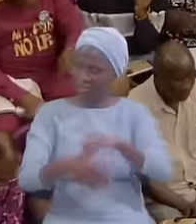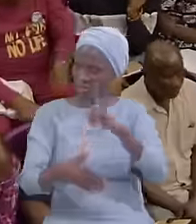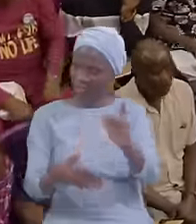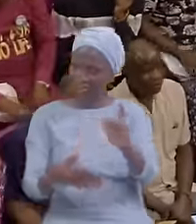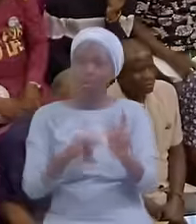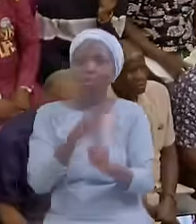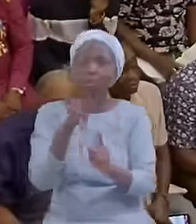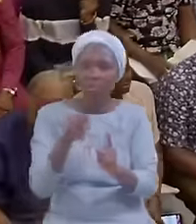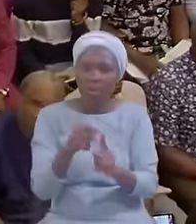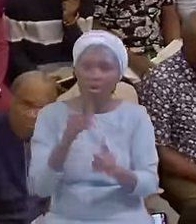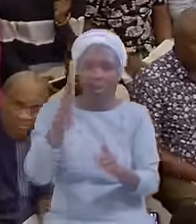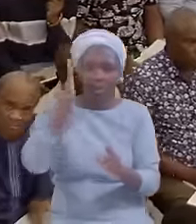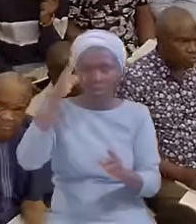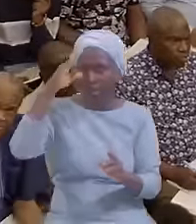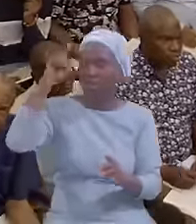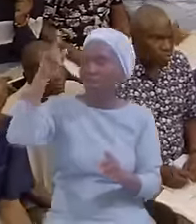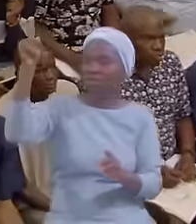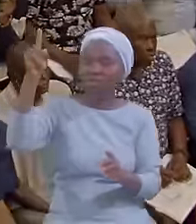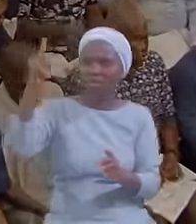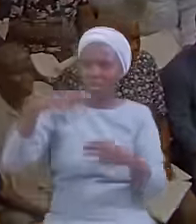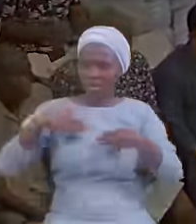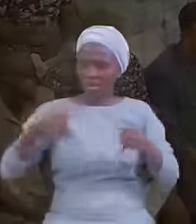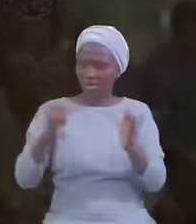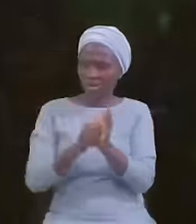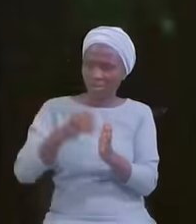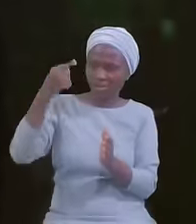he heal that big problem?